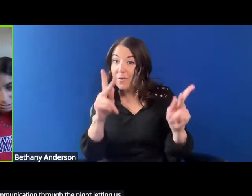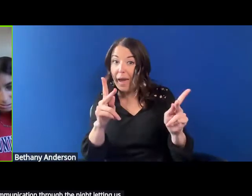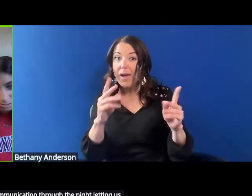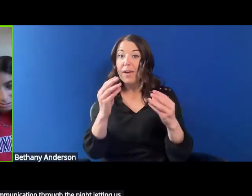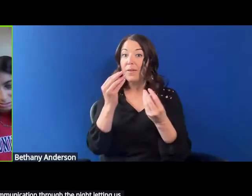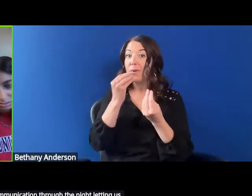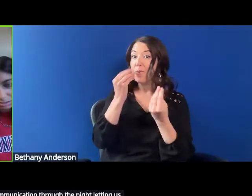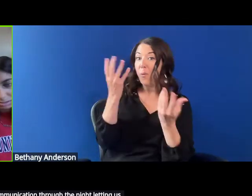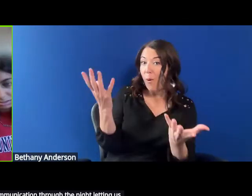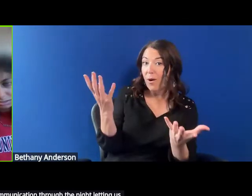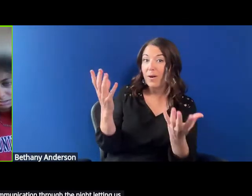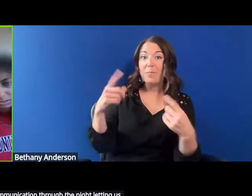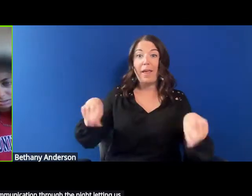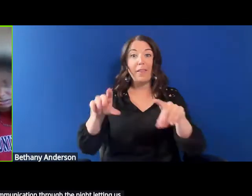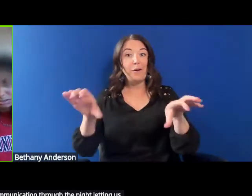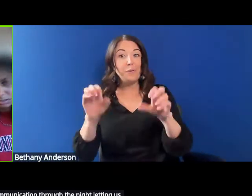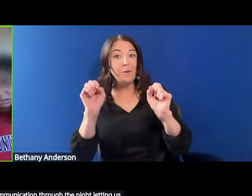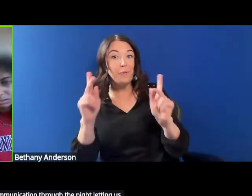they were doing well.